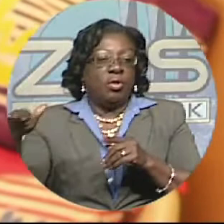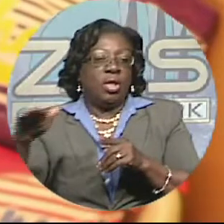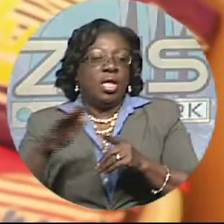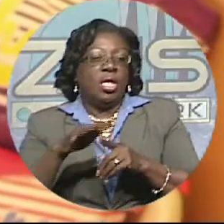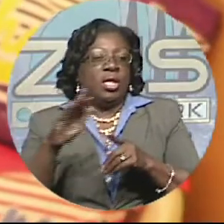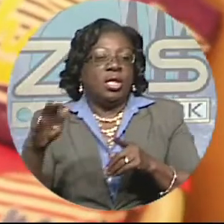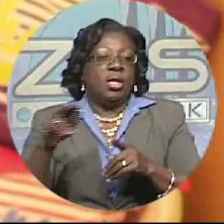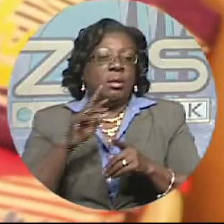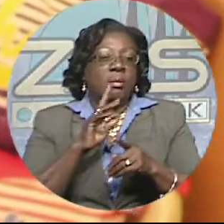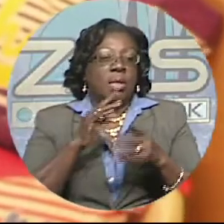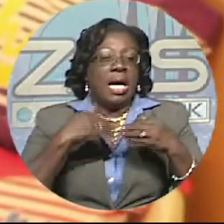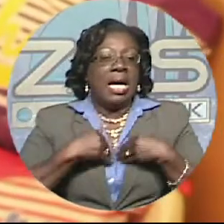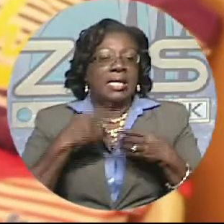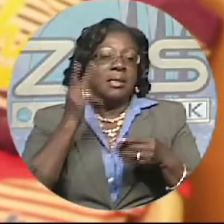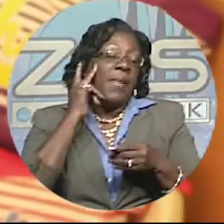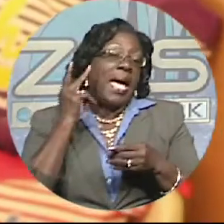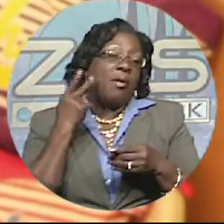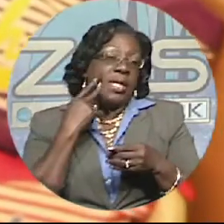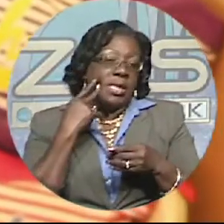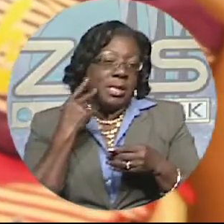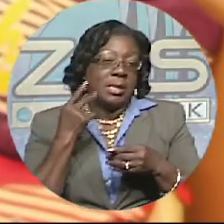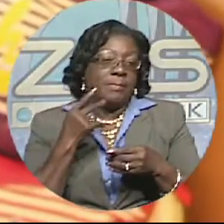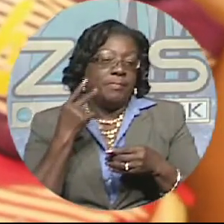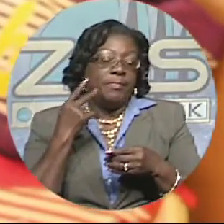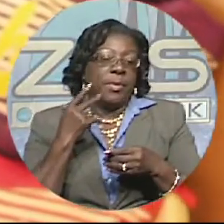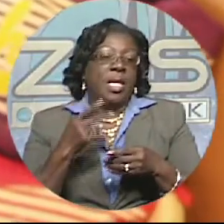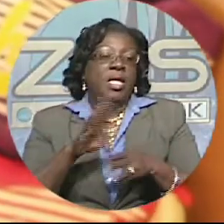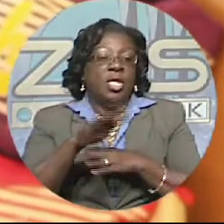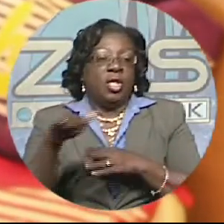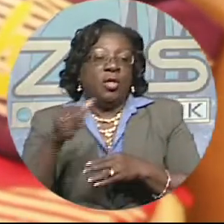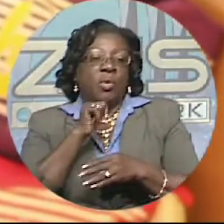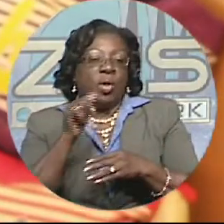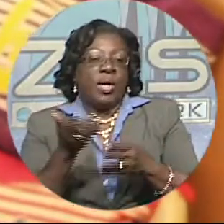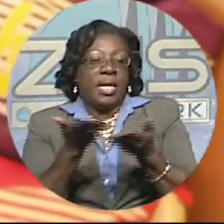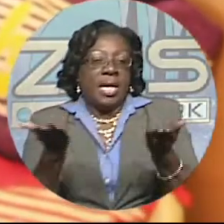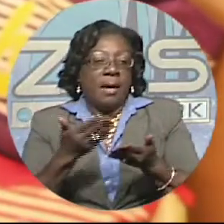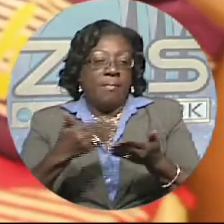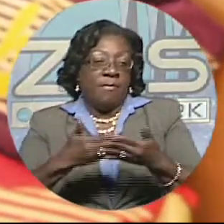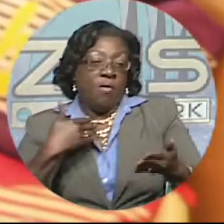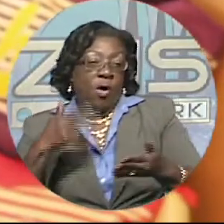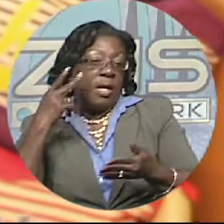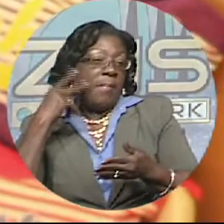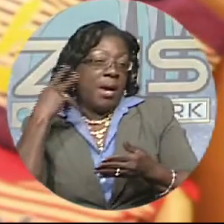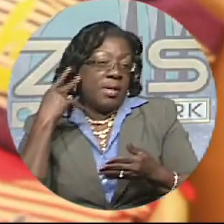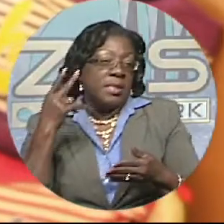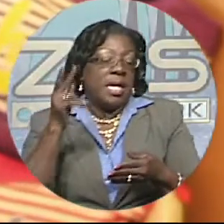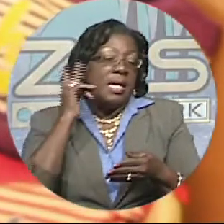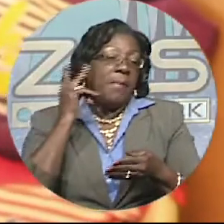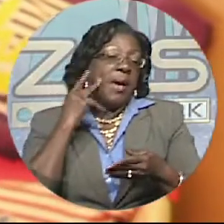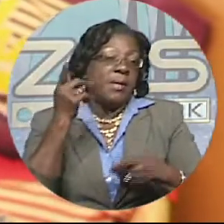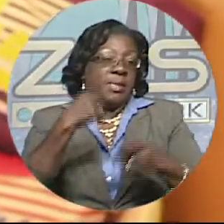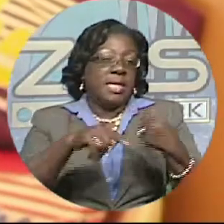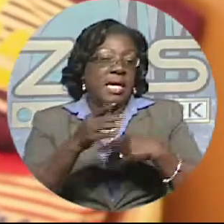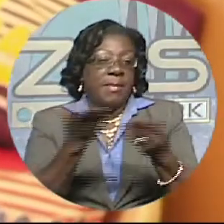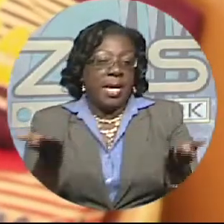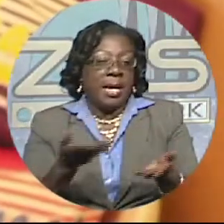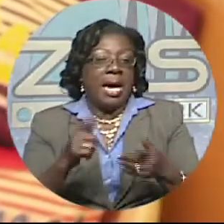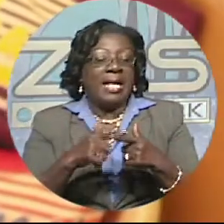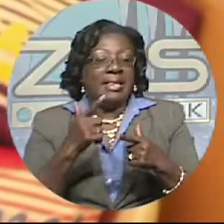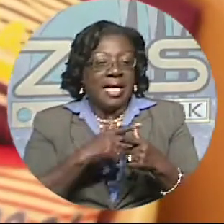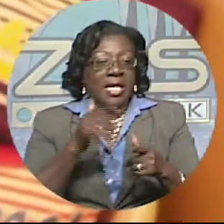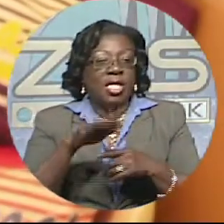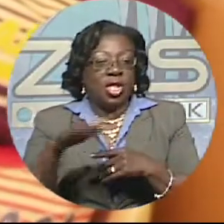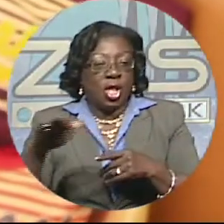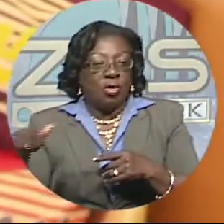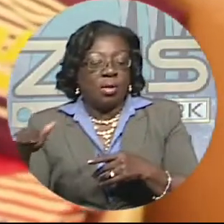children obviously has parents. And the children were not here before the parents. The parents came here and then the children. The